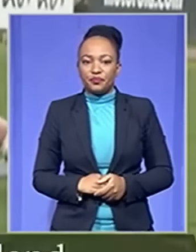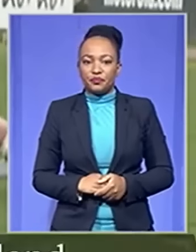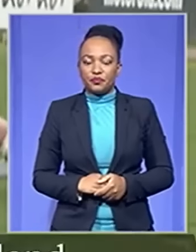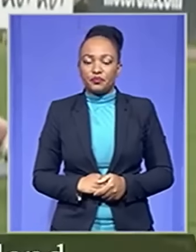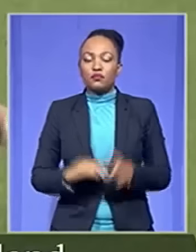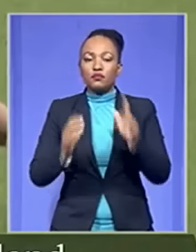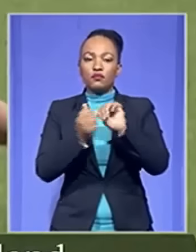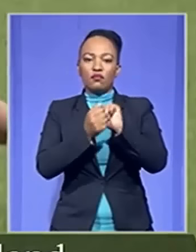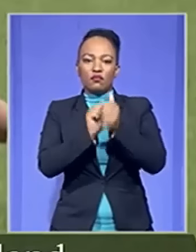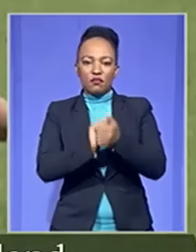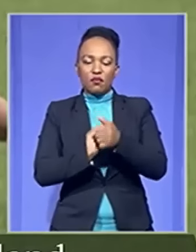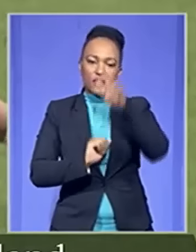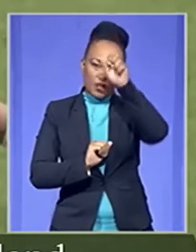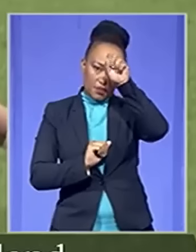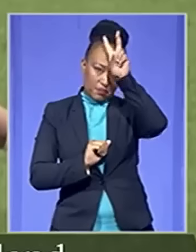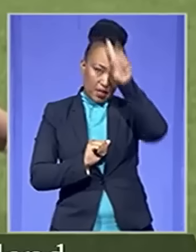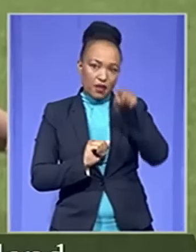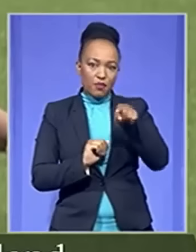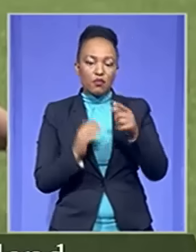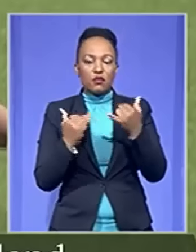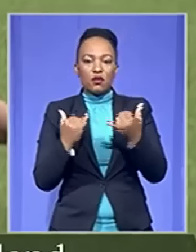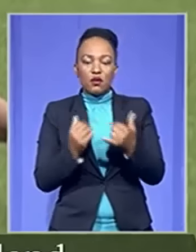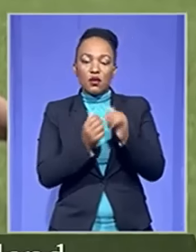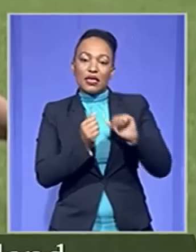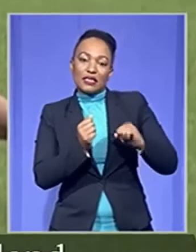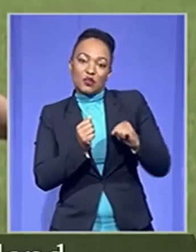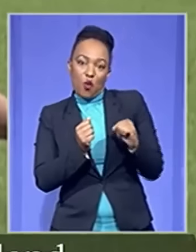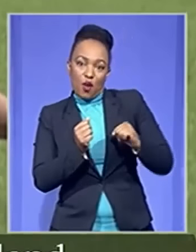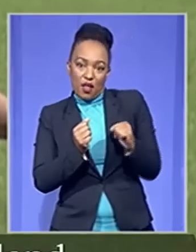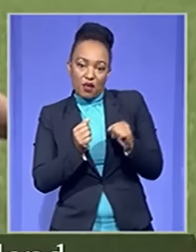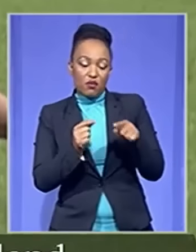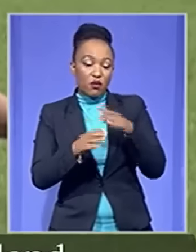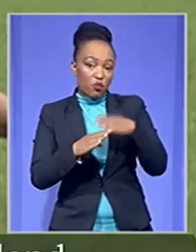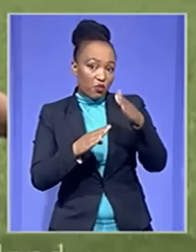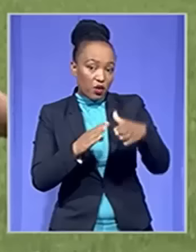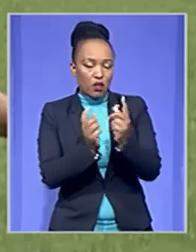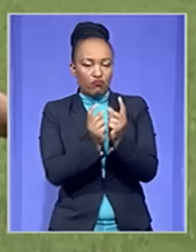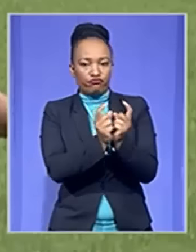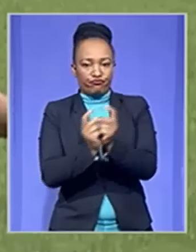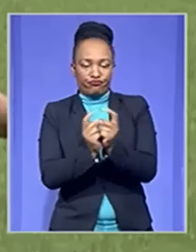Mo metshamekong di Springboks di mekamekana le Scotland mo bokhutlhong jono jwa beke.